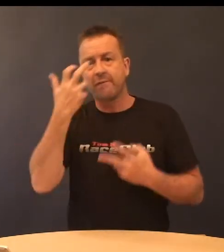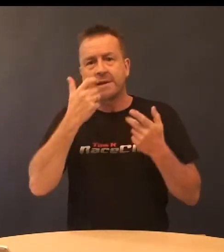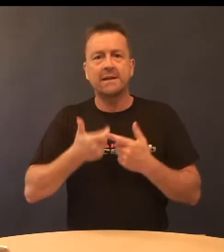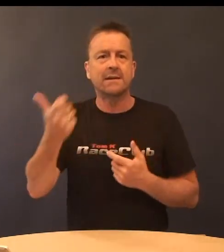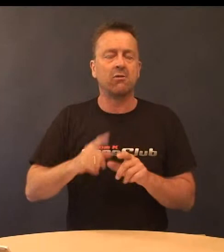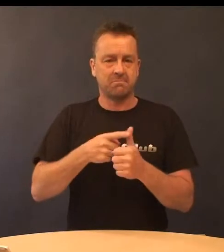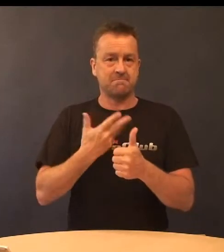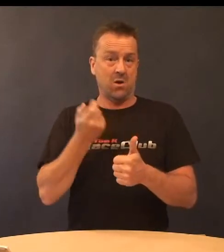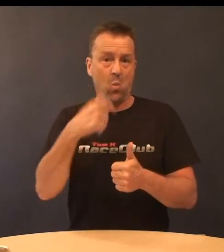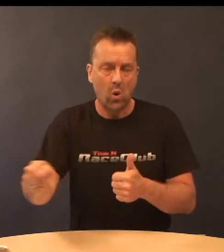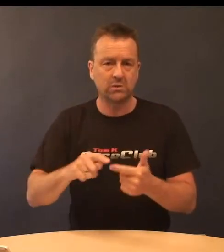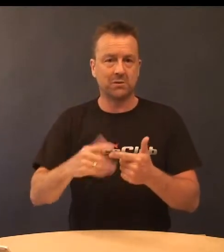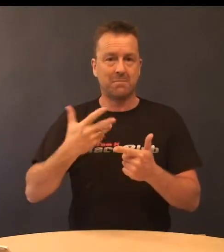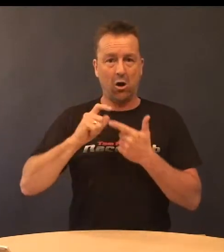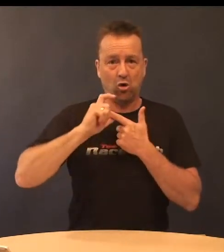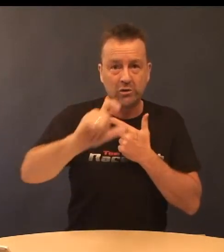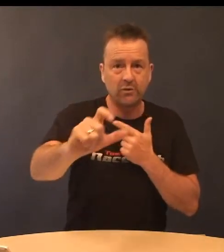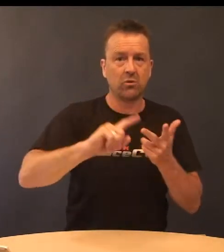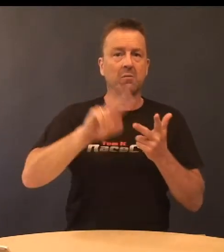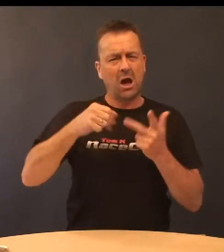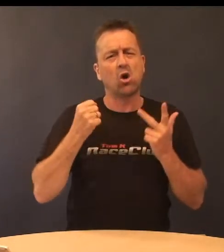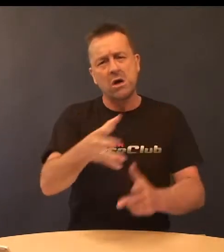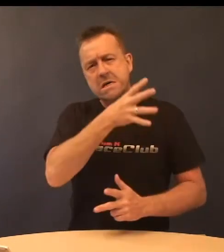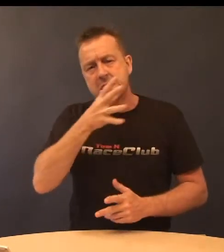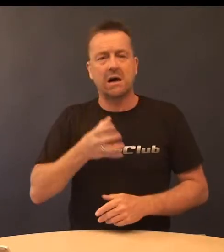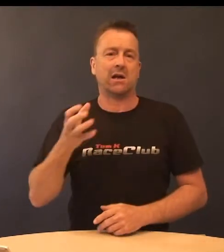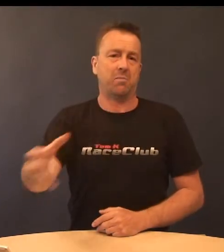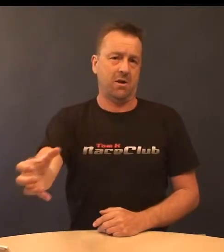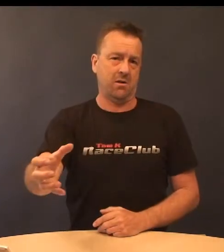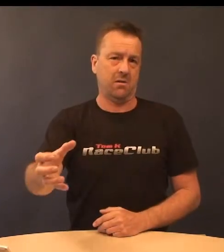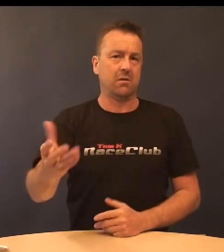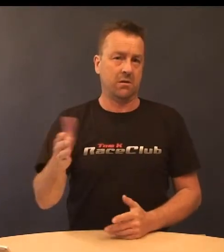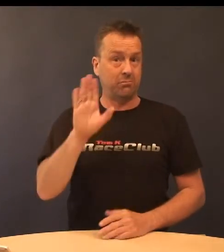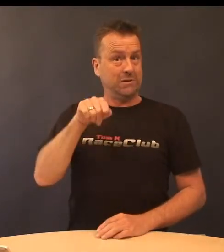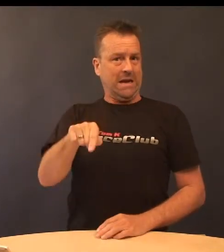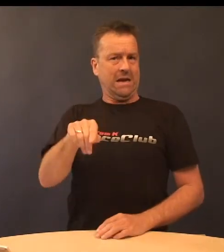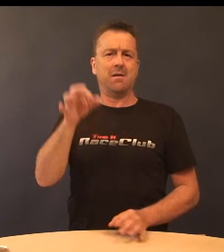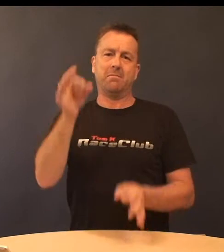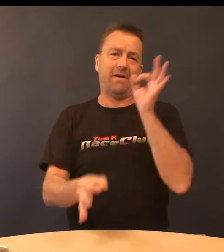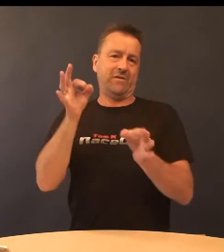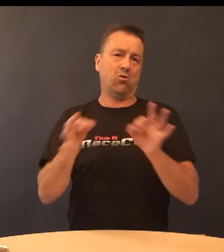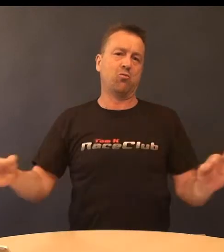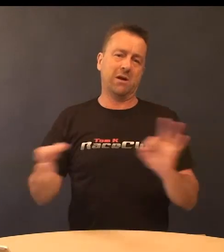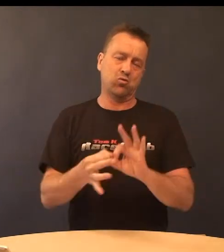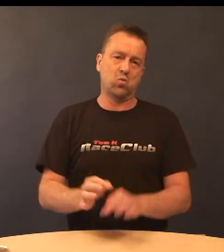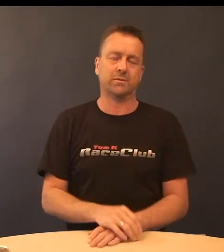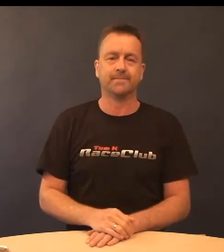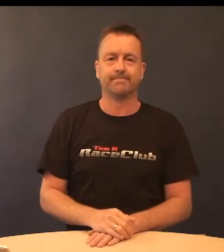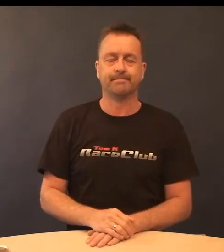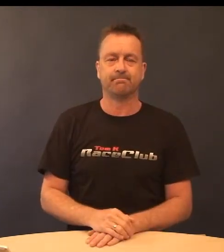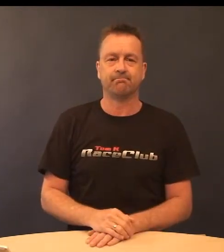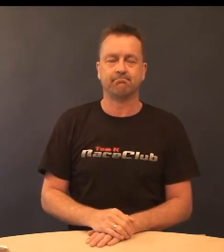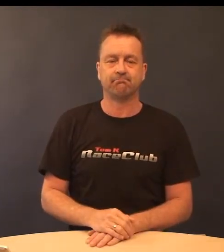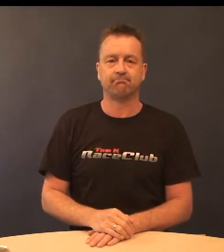with a tyre that's very quick, very consistent, and which can cover the most kilometers possible. That's the perfect